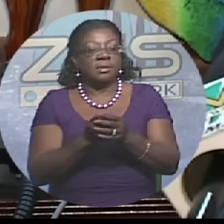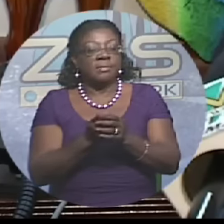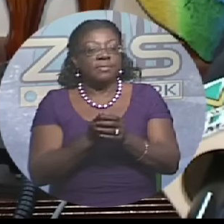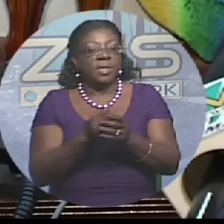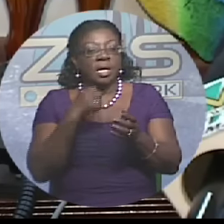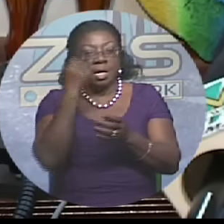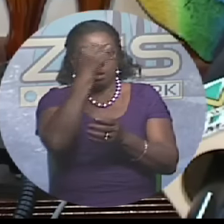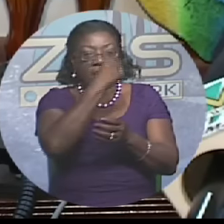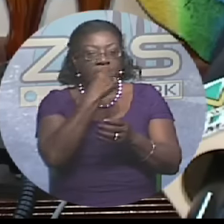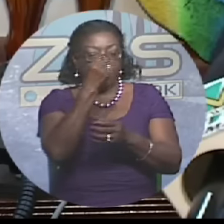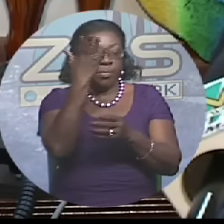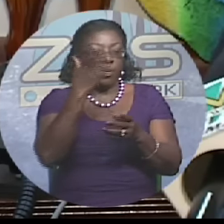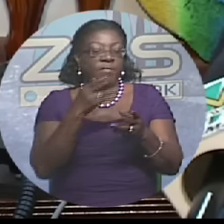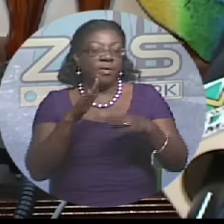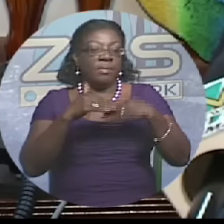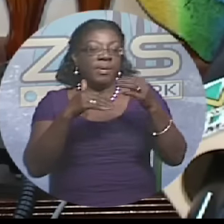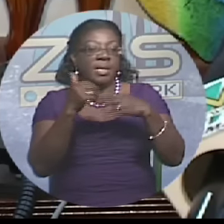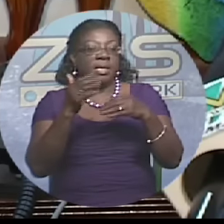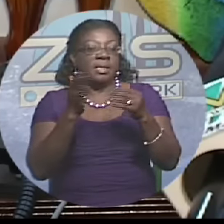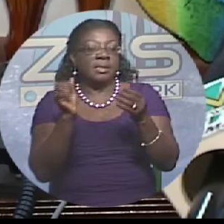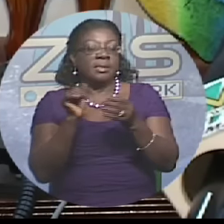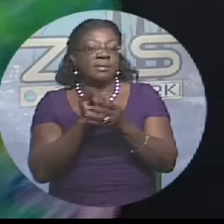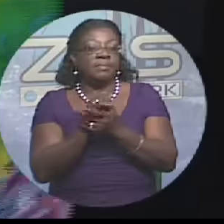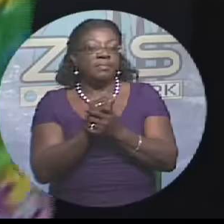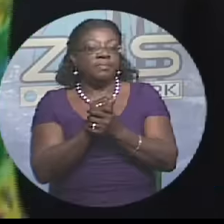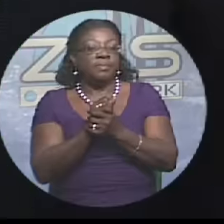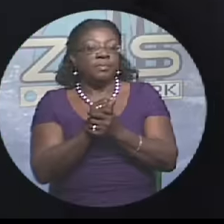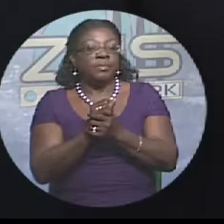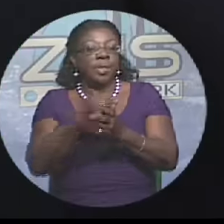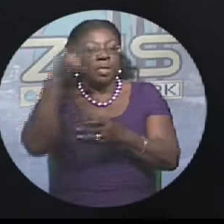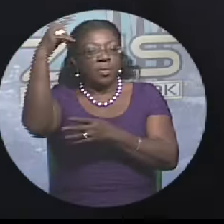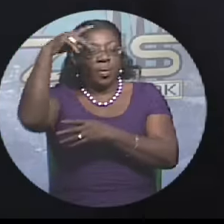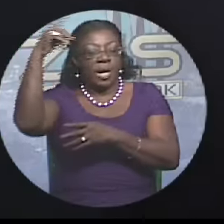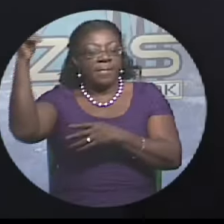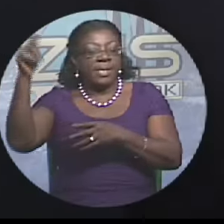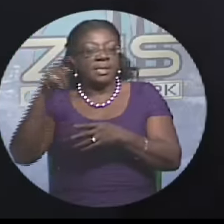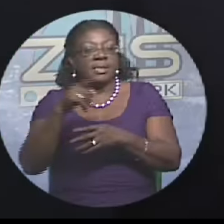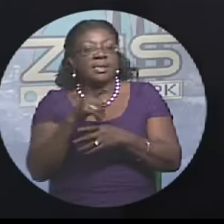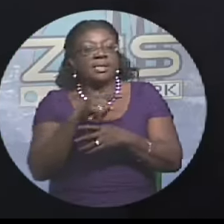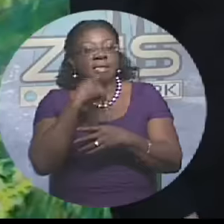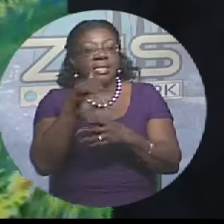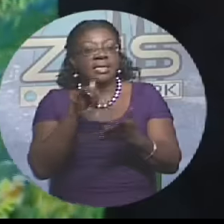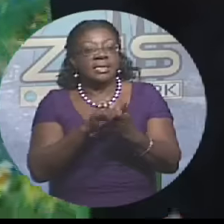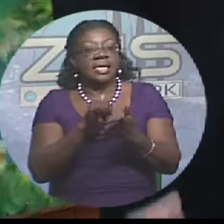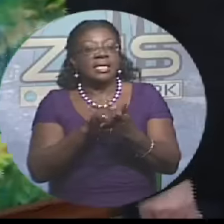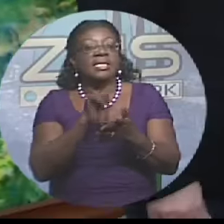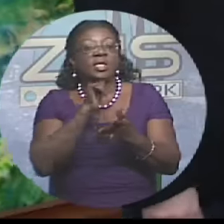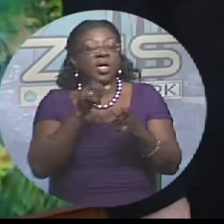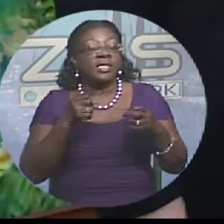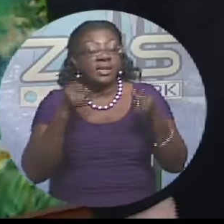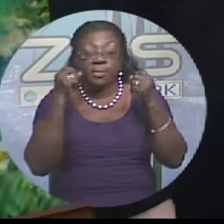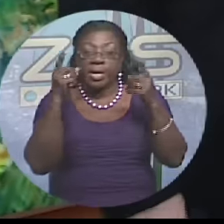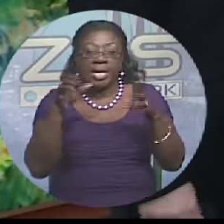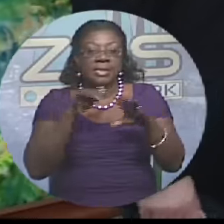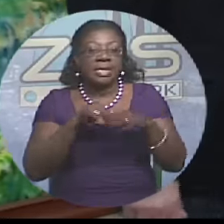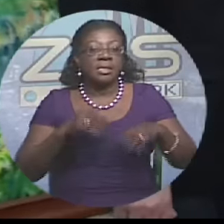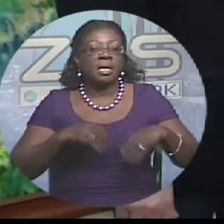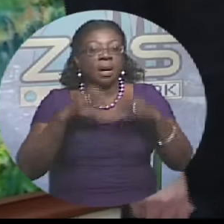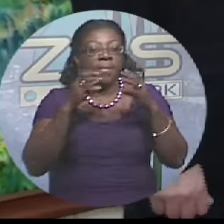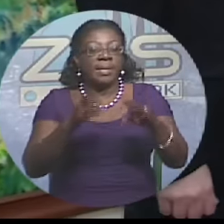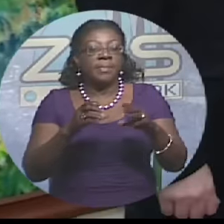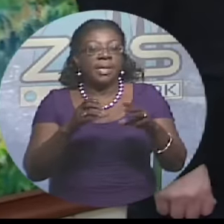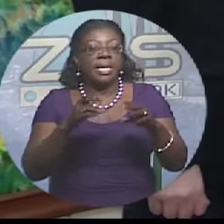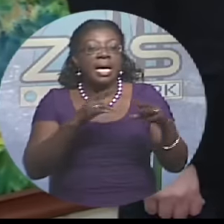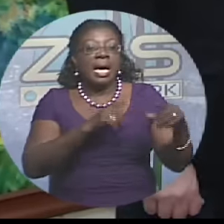about the politics of it. They actually want the property to open so they can send their business. Prime Minister, the Honorable Perry Christie, says he is not surprised with the commitment and level